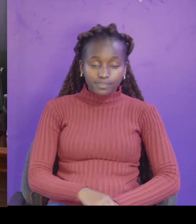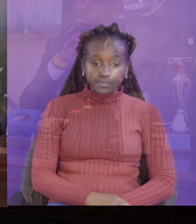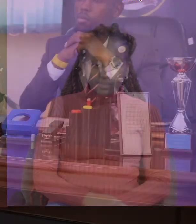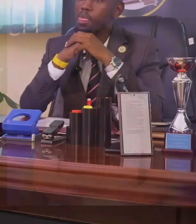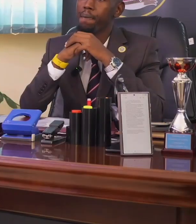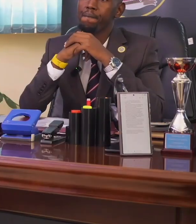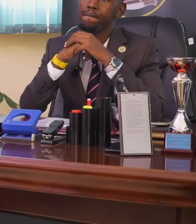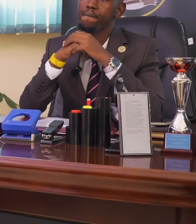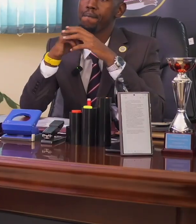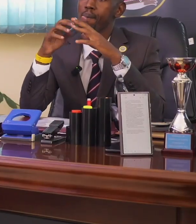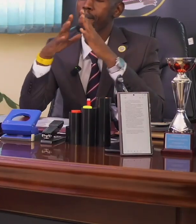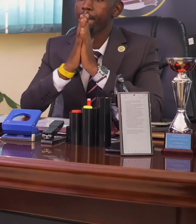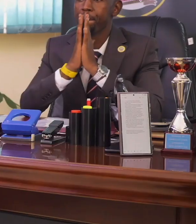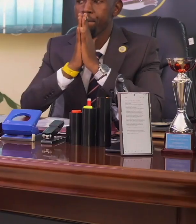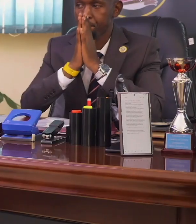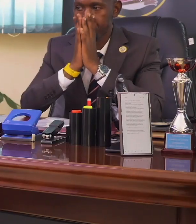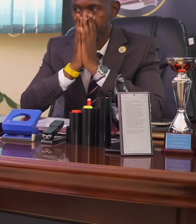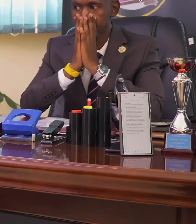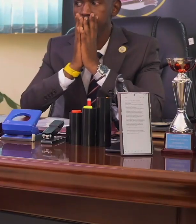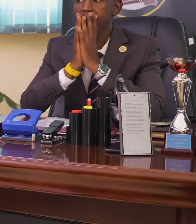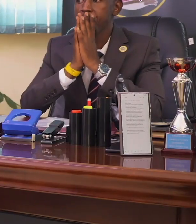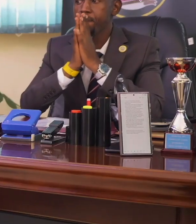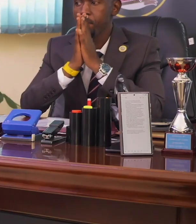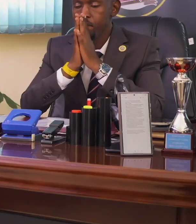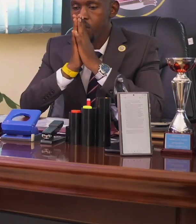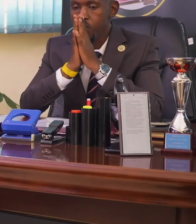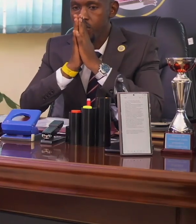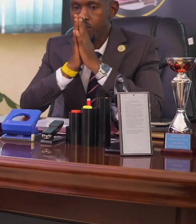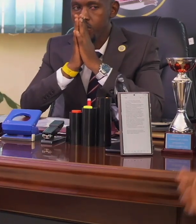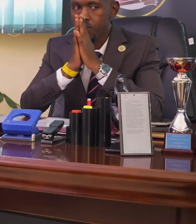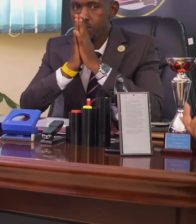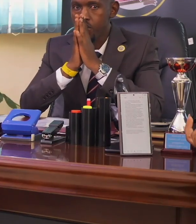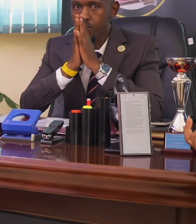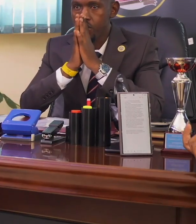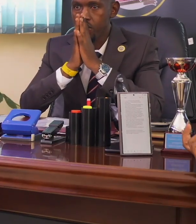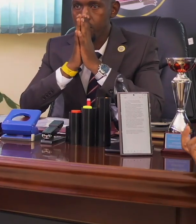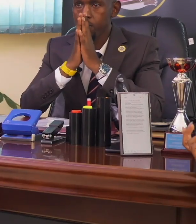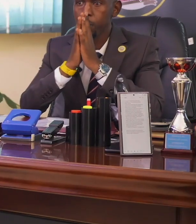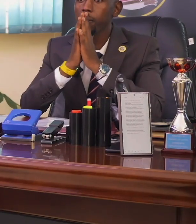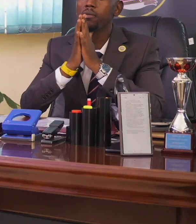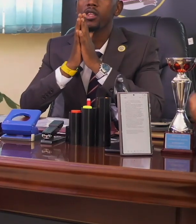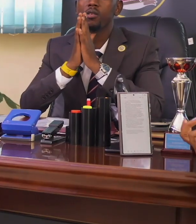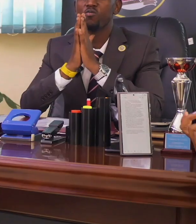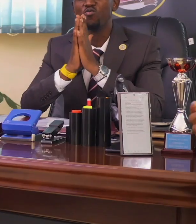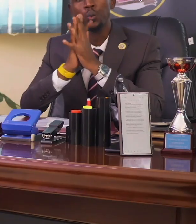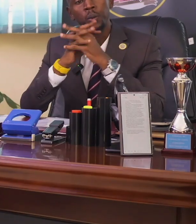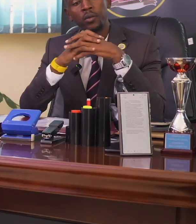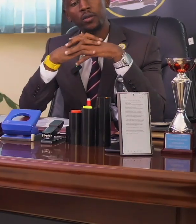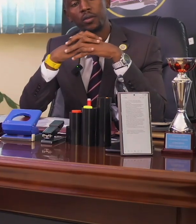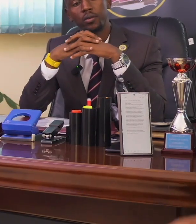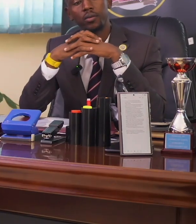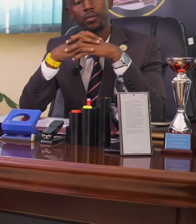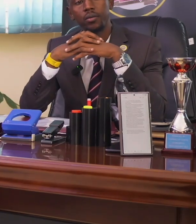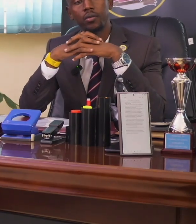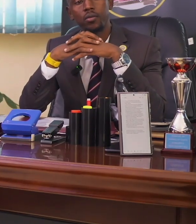Yeah, you're doing an amazing job. And I have seen that you have, as you have said, you have people from outside